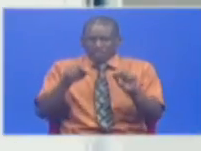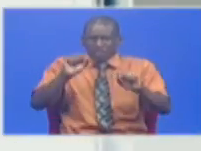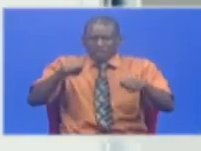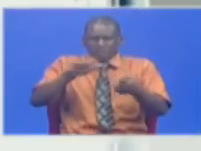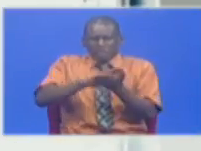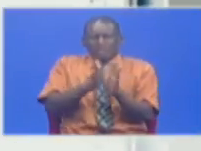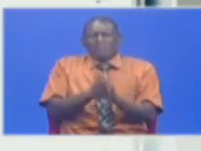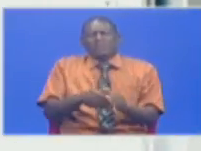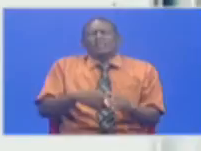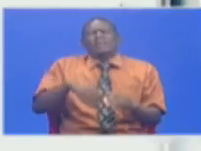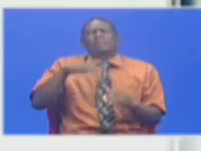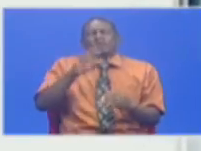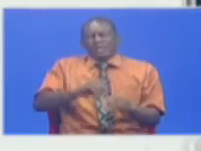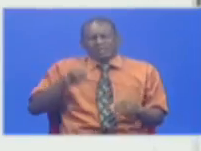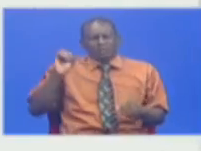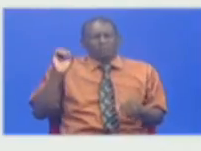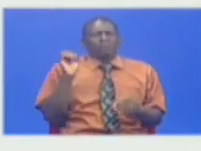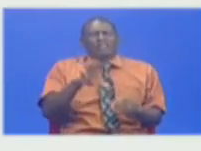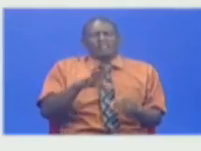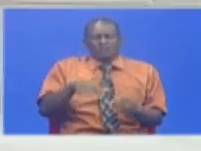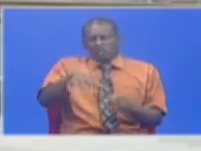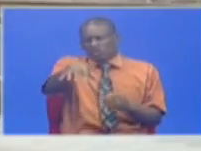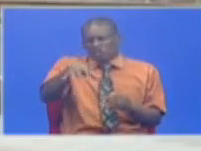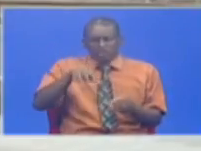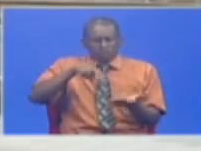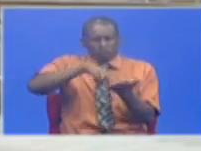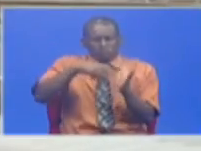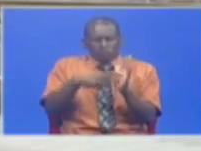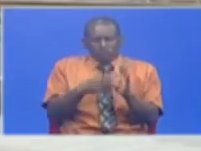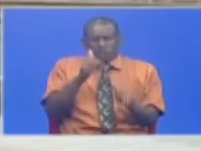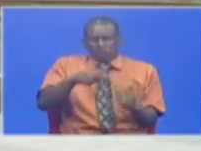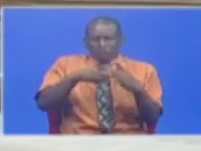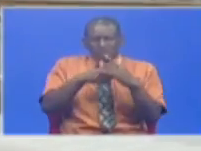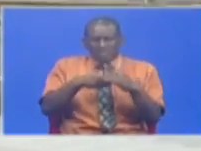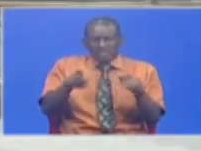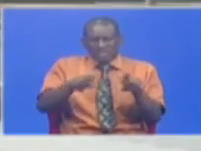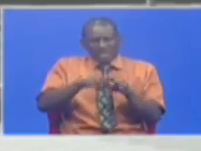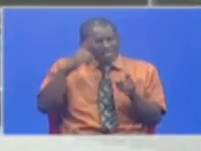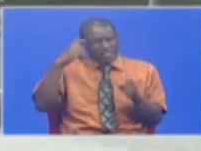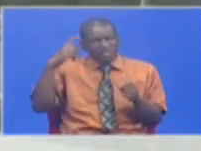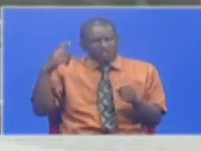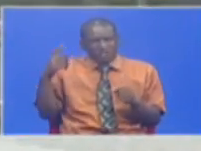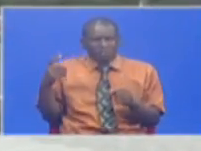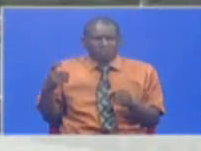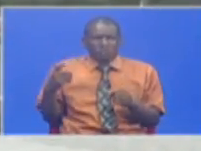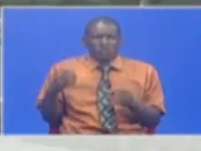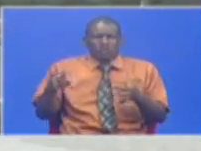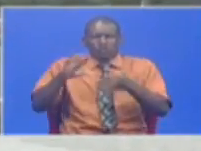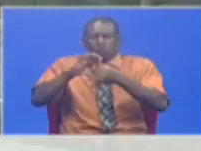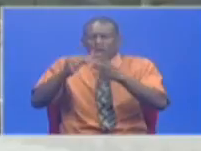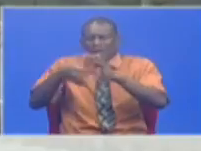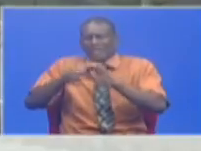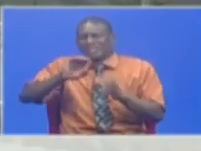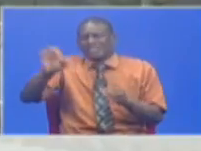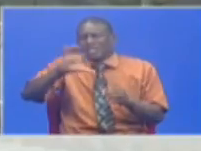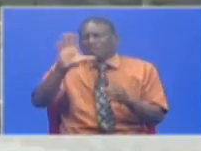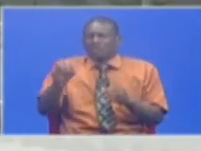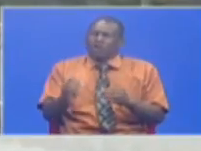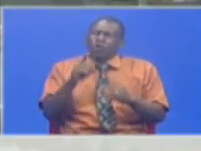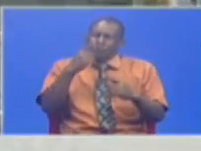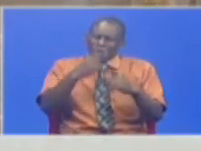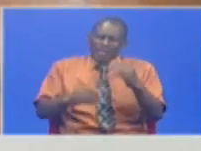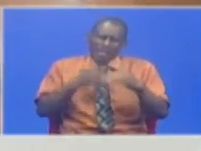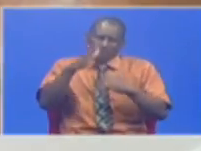most ambitious and expensive transport project that began as a dream to connect East Africa. A year later, in